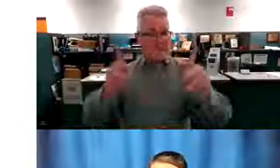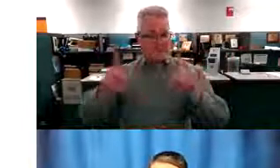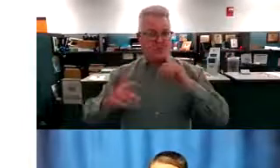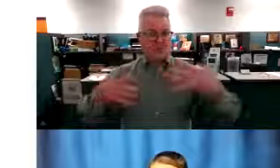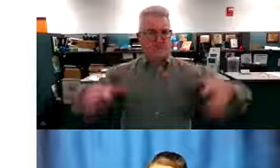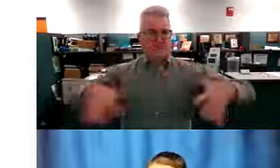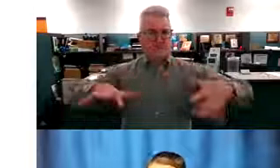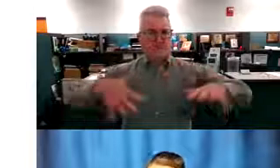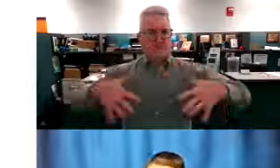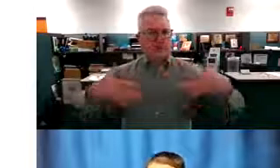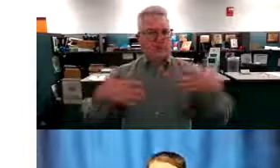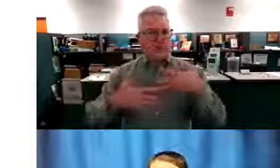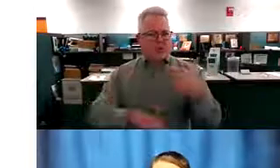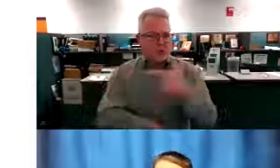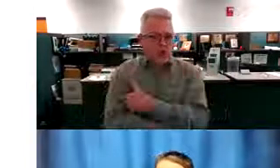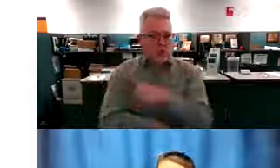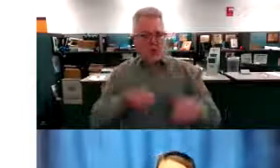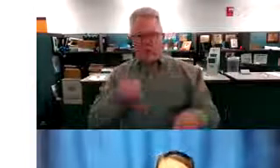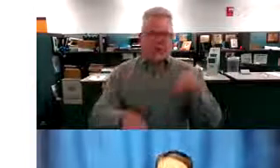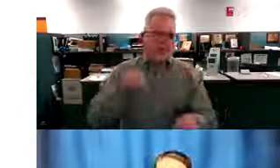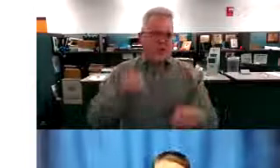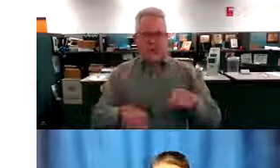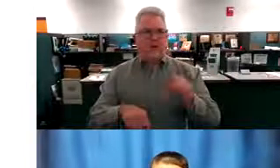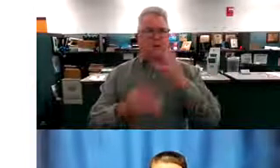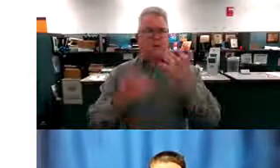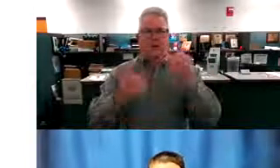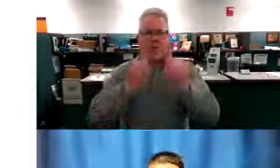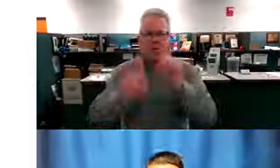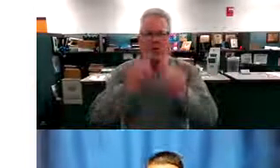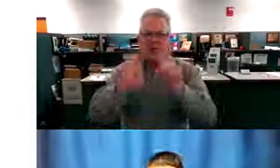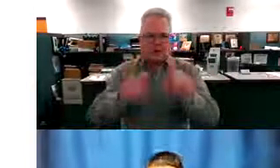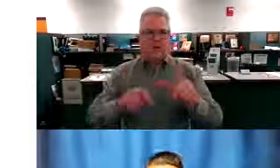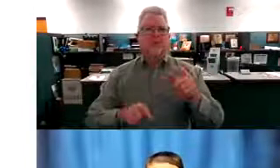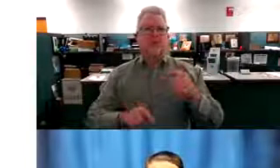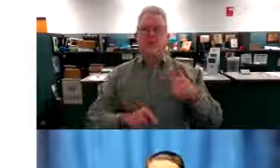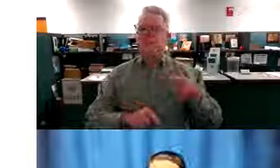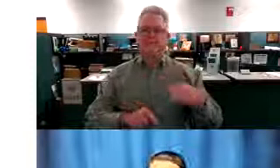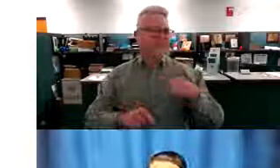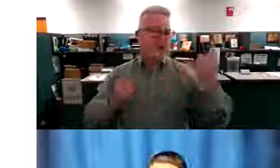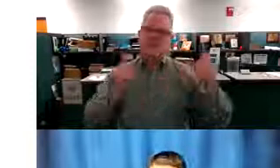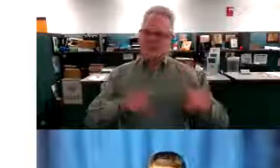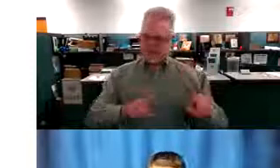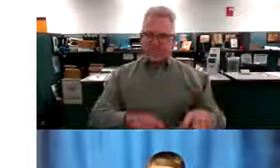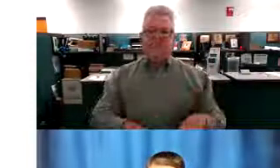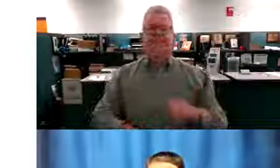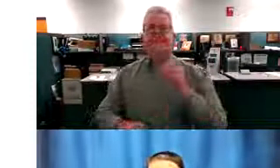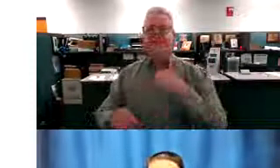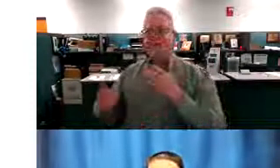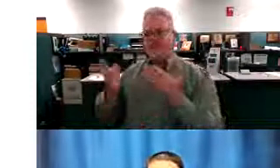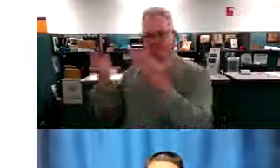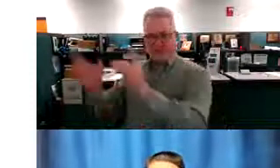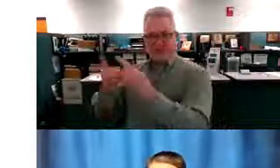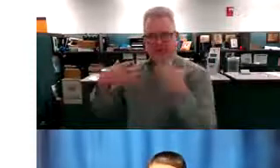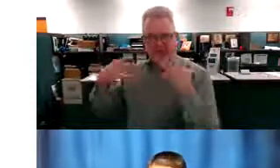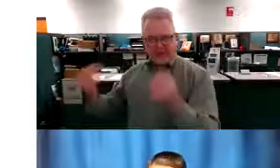and trilingual community, there's a lot of people who are very nervous about the vaccination process and would have a lot of questions. And so